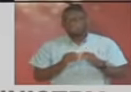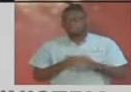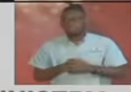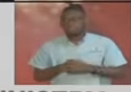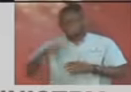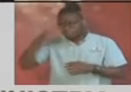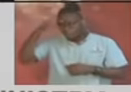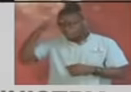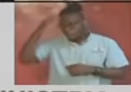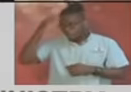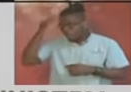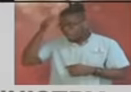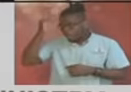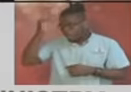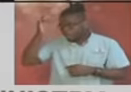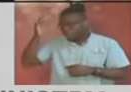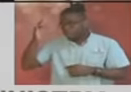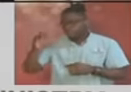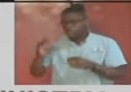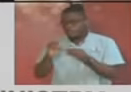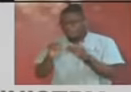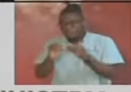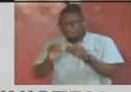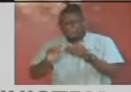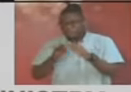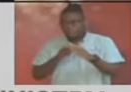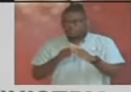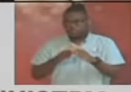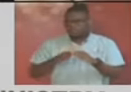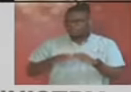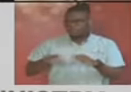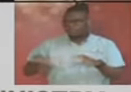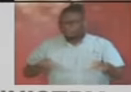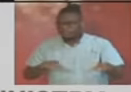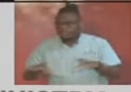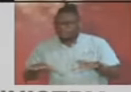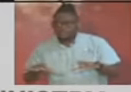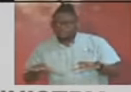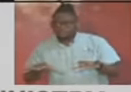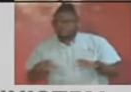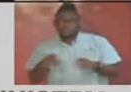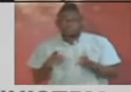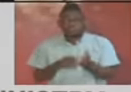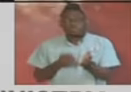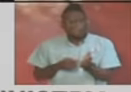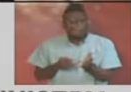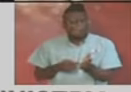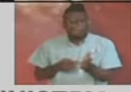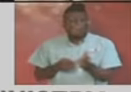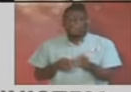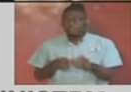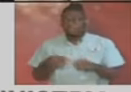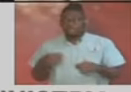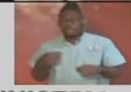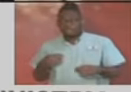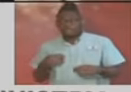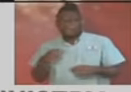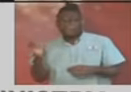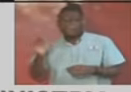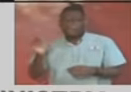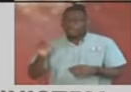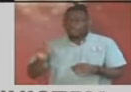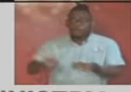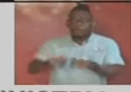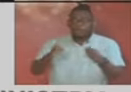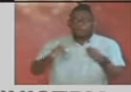of community action. And so sometimes there is a bit of disparity indicating where you may say borders have opened and the numbers